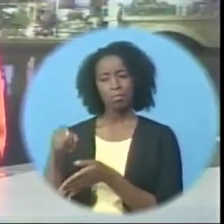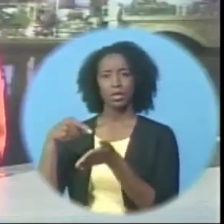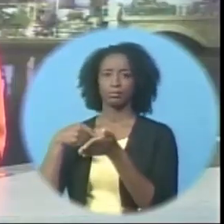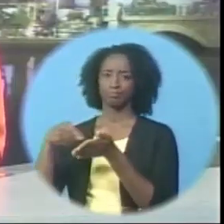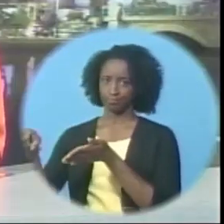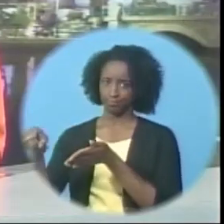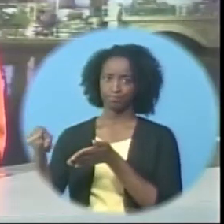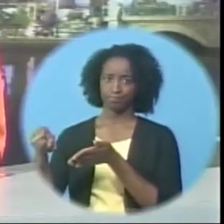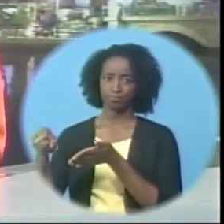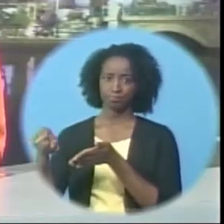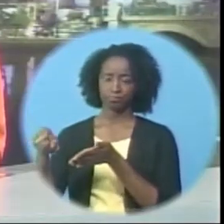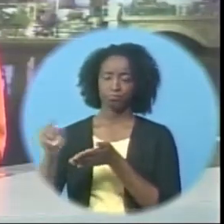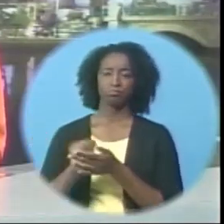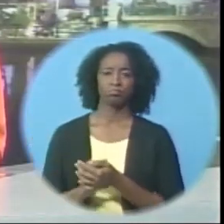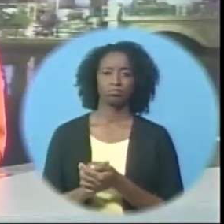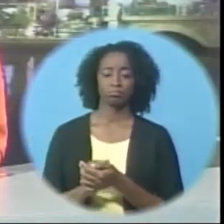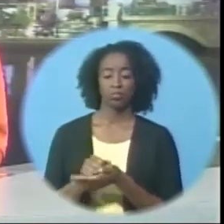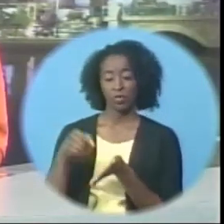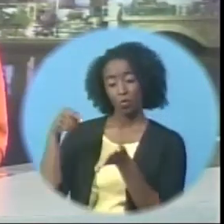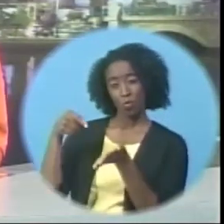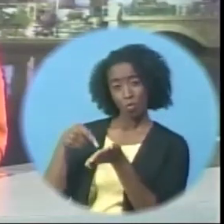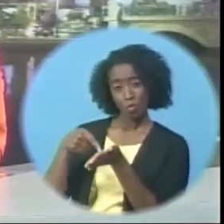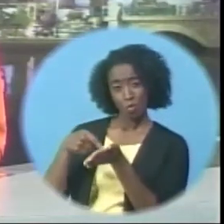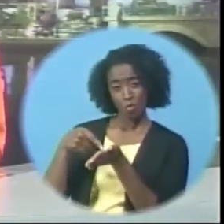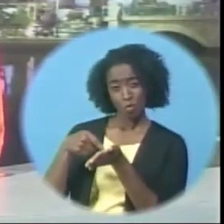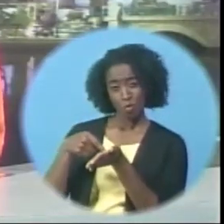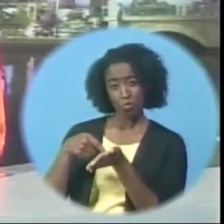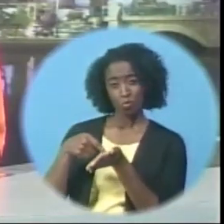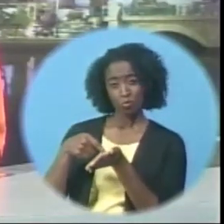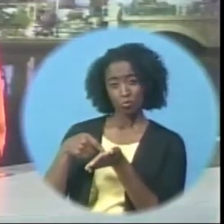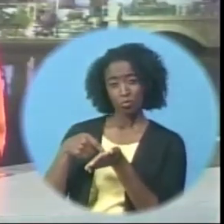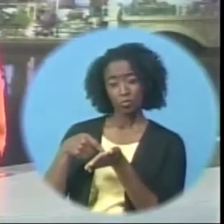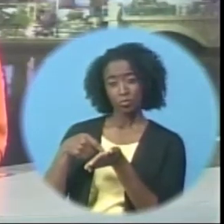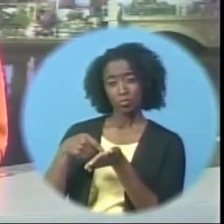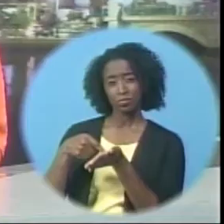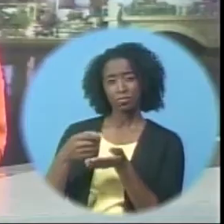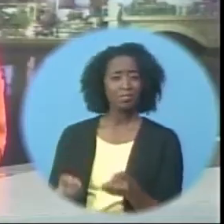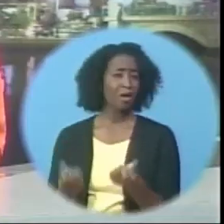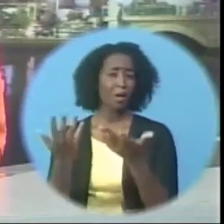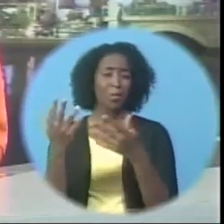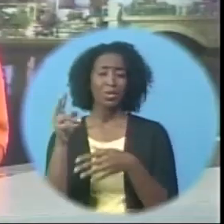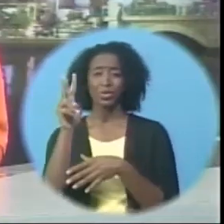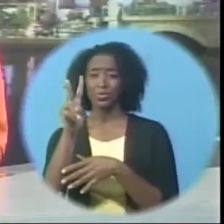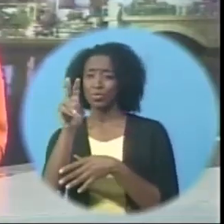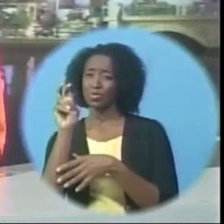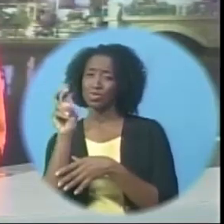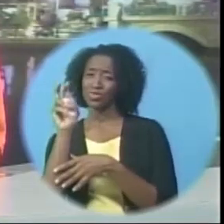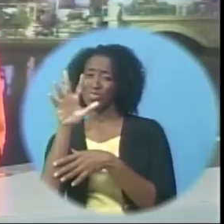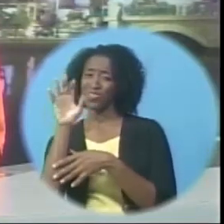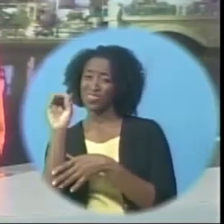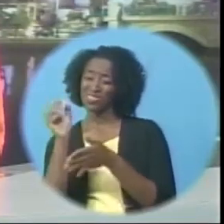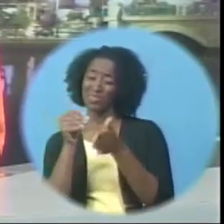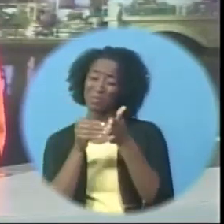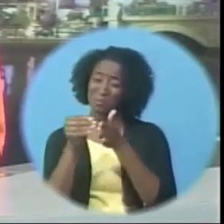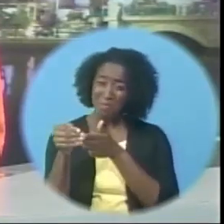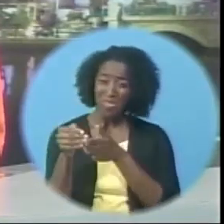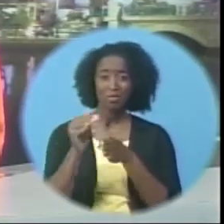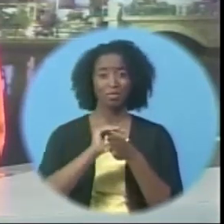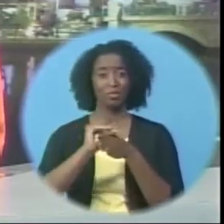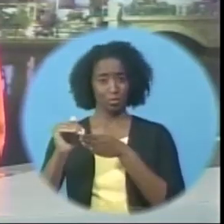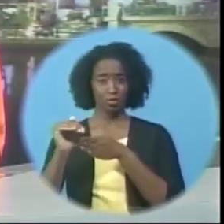Insurance Scheme have been ordered to pay up. That debt, according to Finance Minister Chris Sinclair, now stands at just